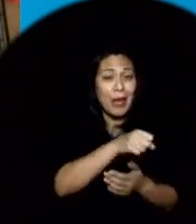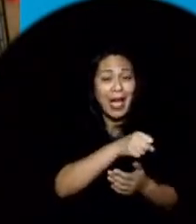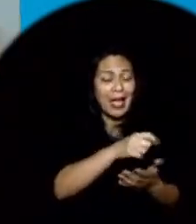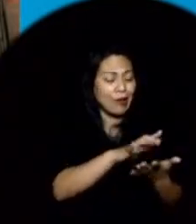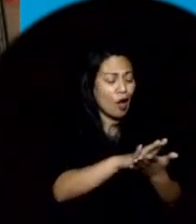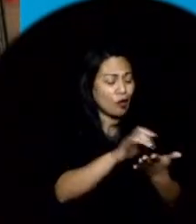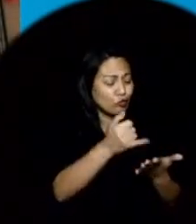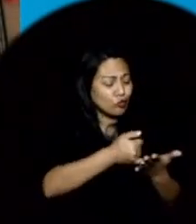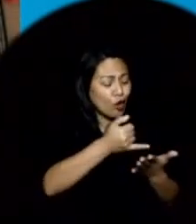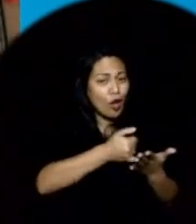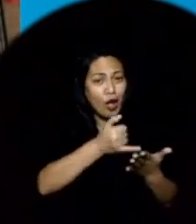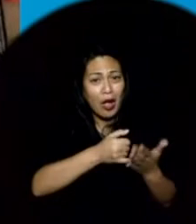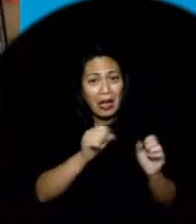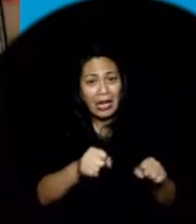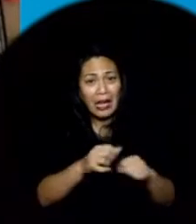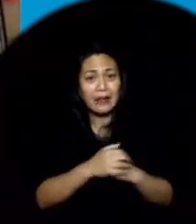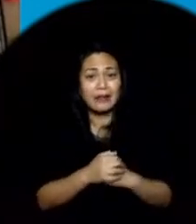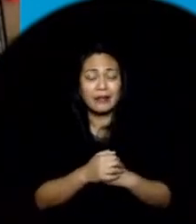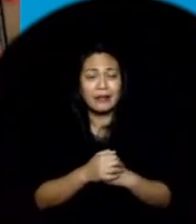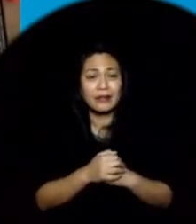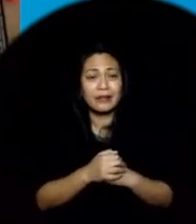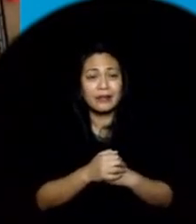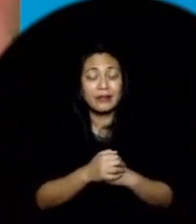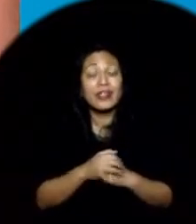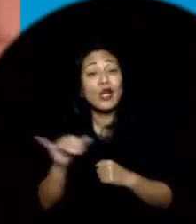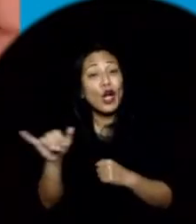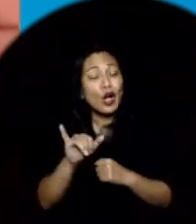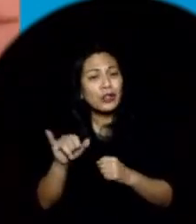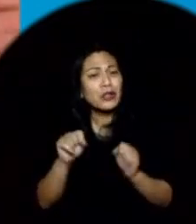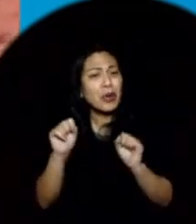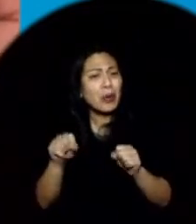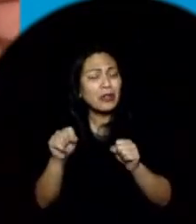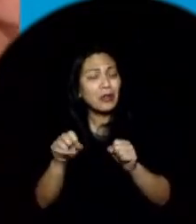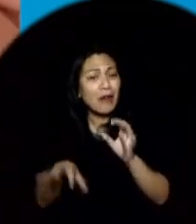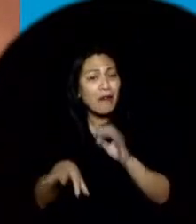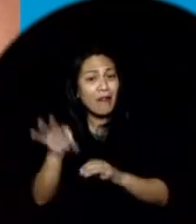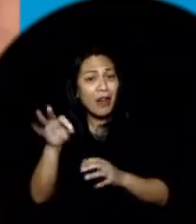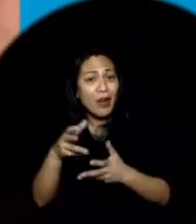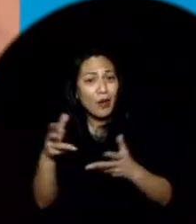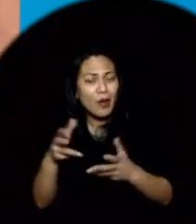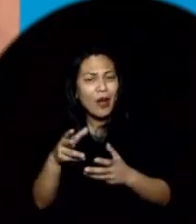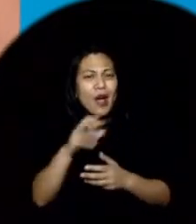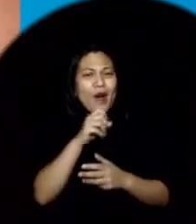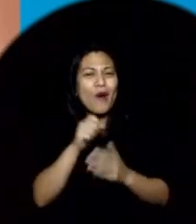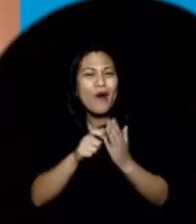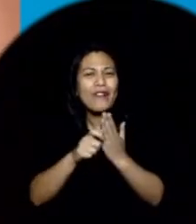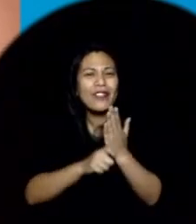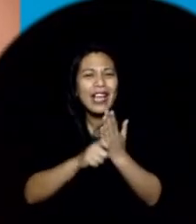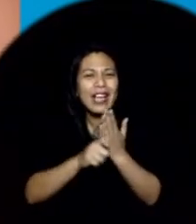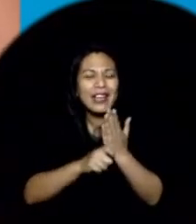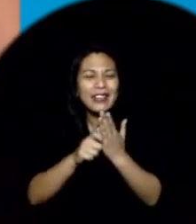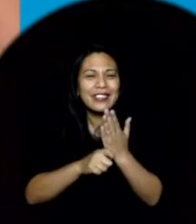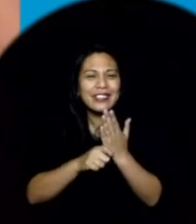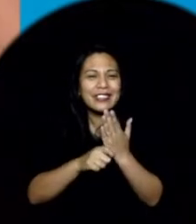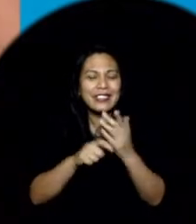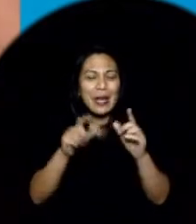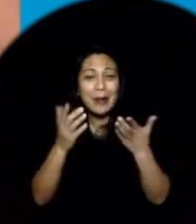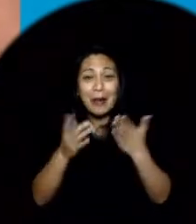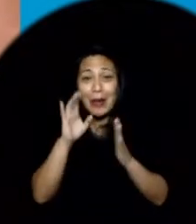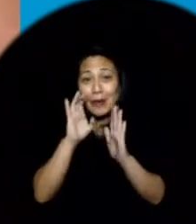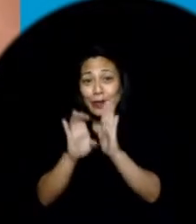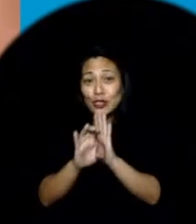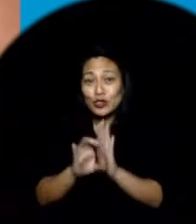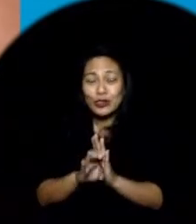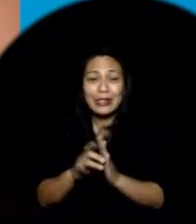them. I also find that in your recycling bin, you could find things like old flyers that have good things